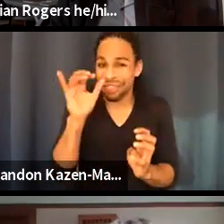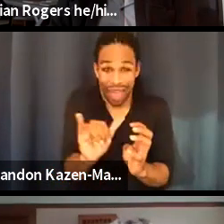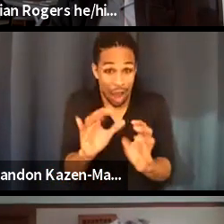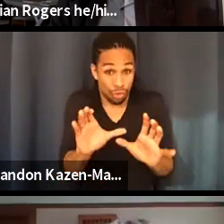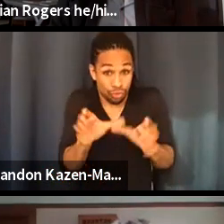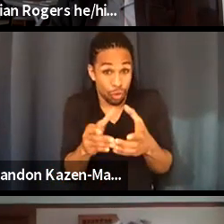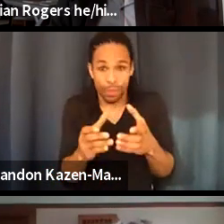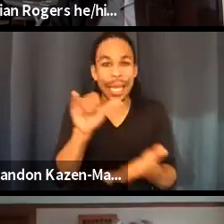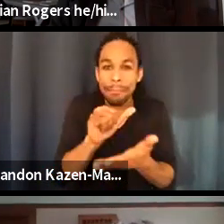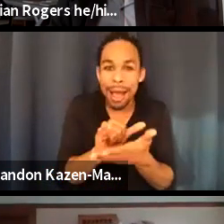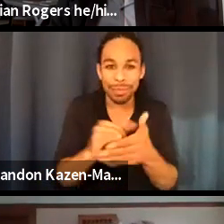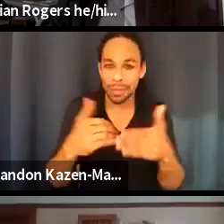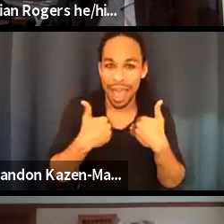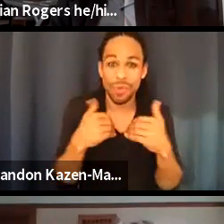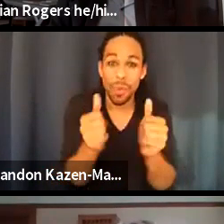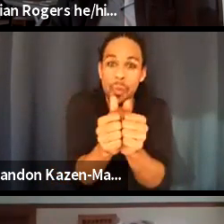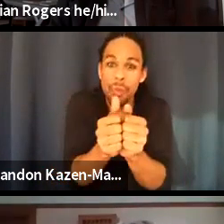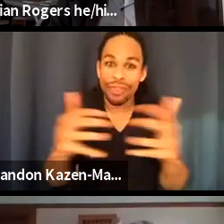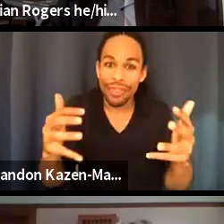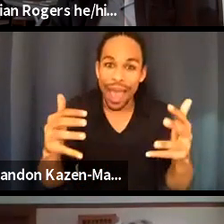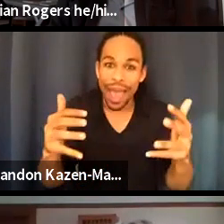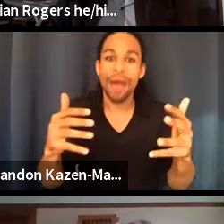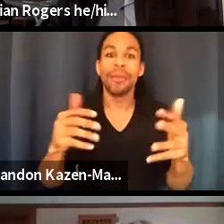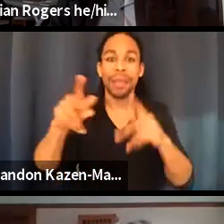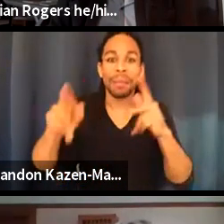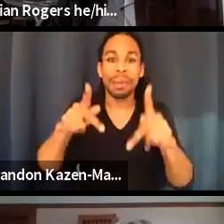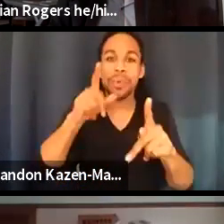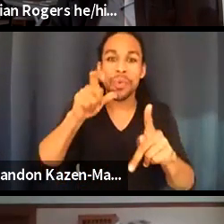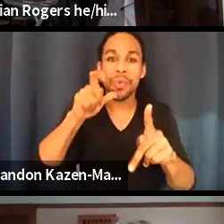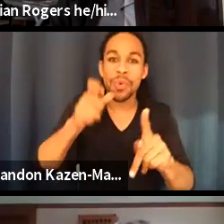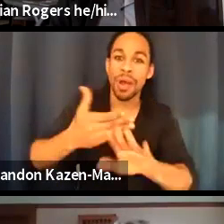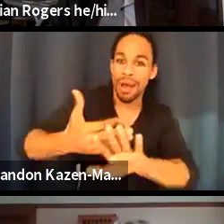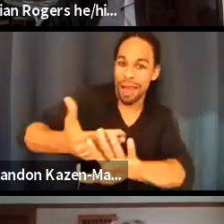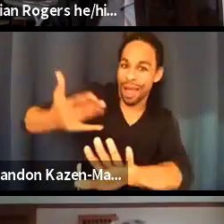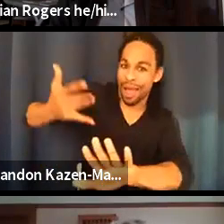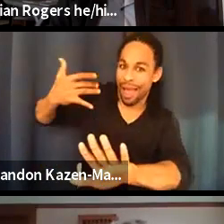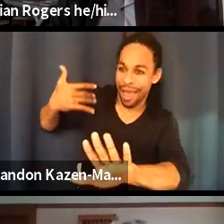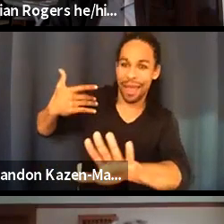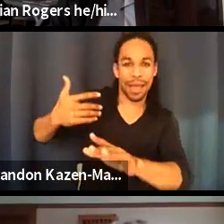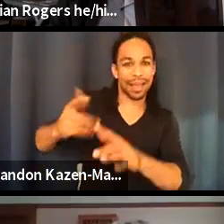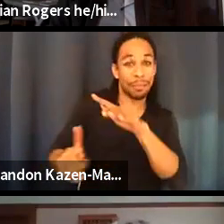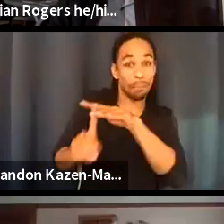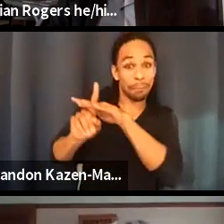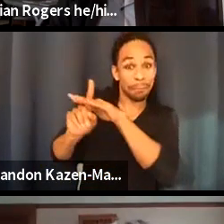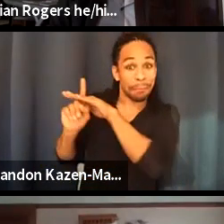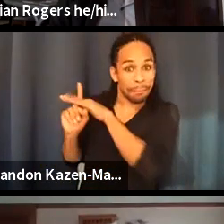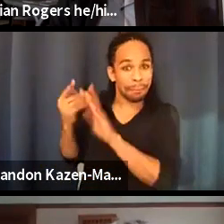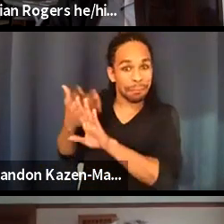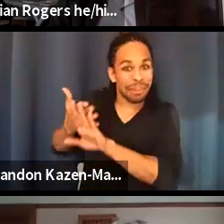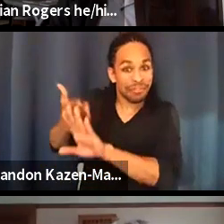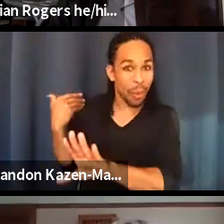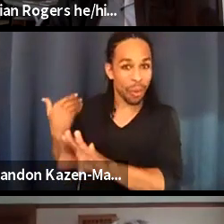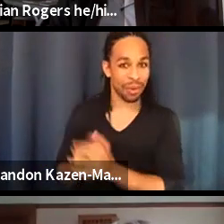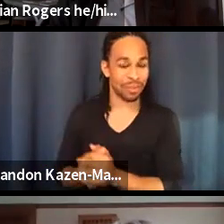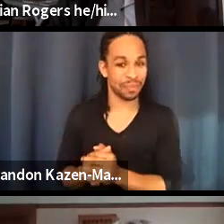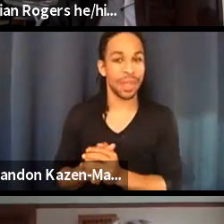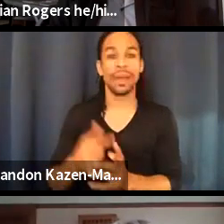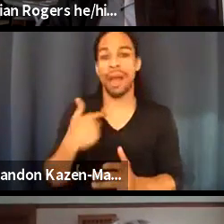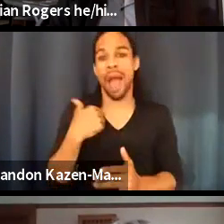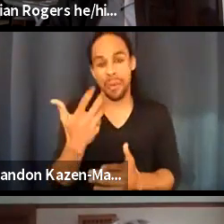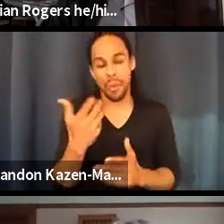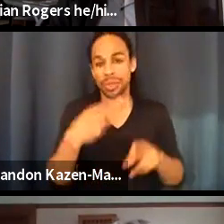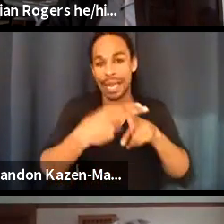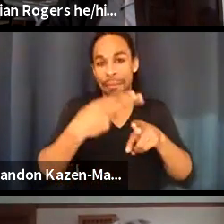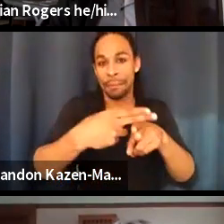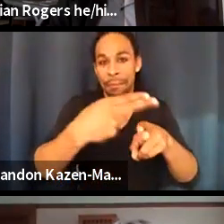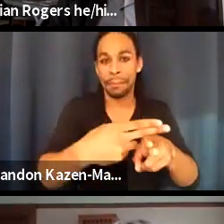this movement. I want to call the names and honor only a few of the many, many, many people who have been